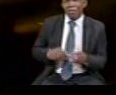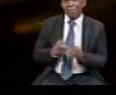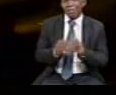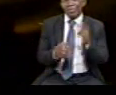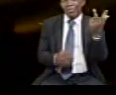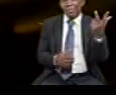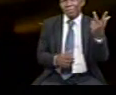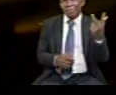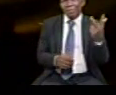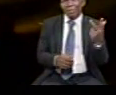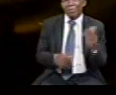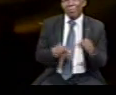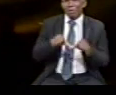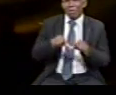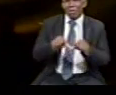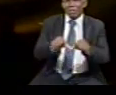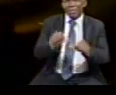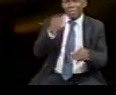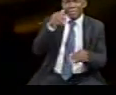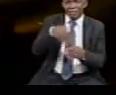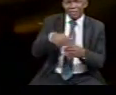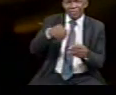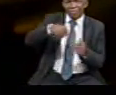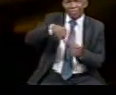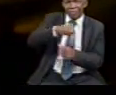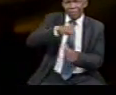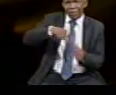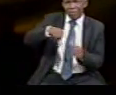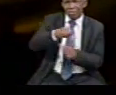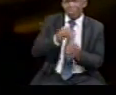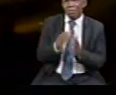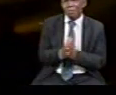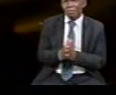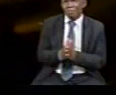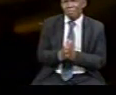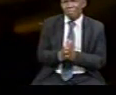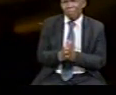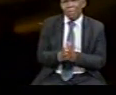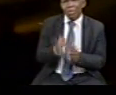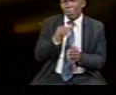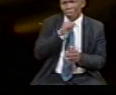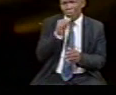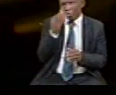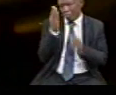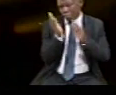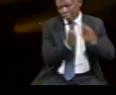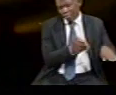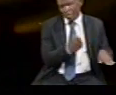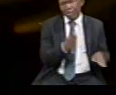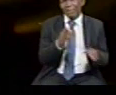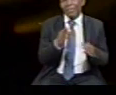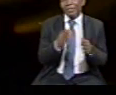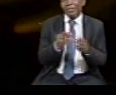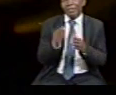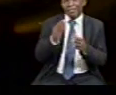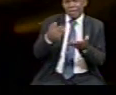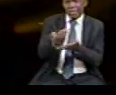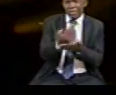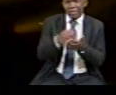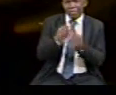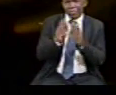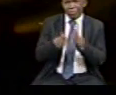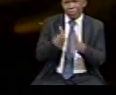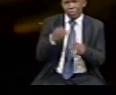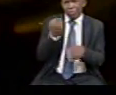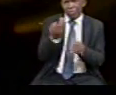fellowship. Constant in fellowship. He said that we should not forsake the assemblies of ourselves together. So much more as soon as